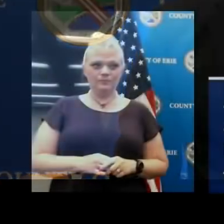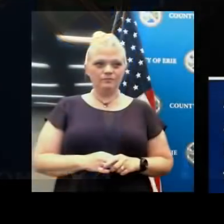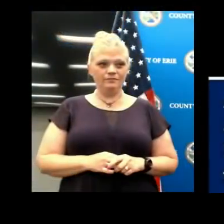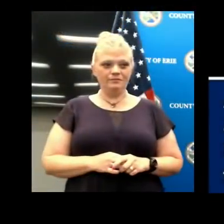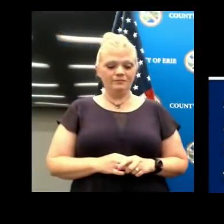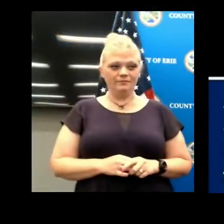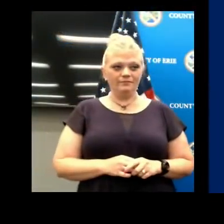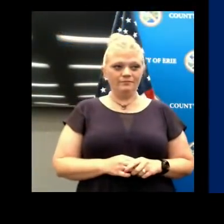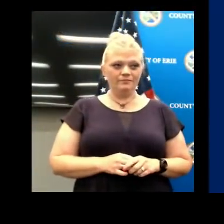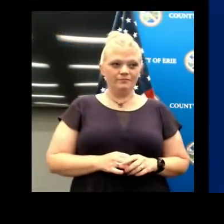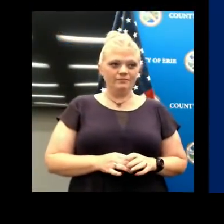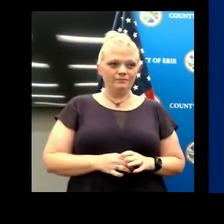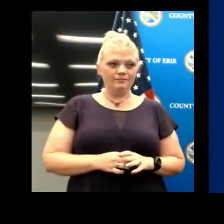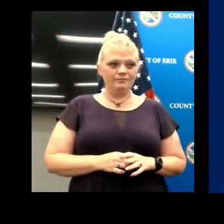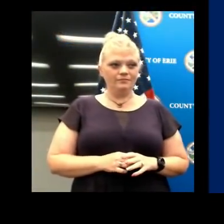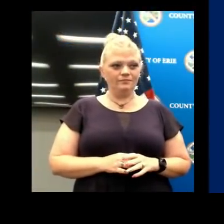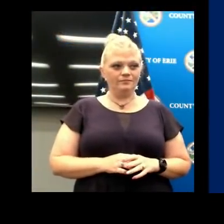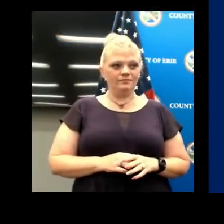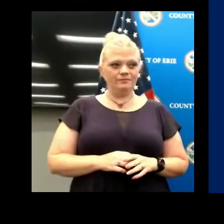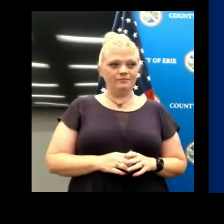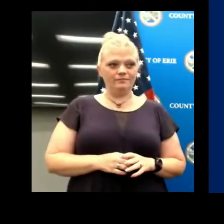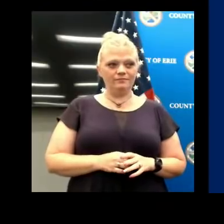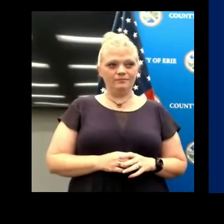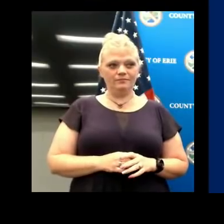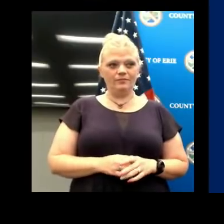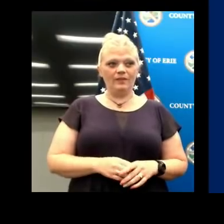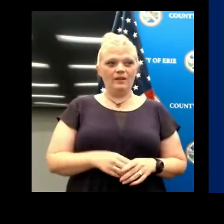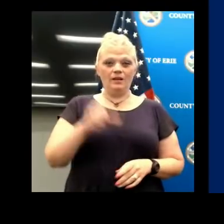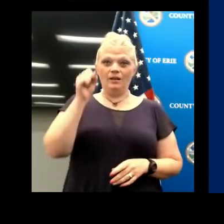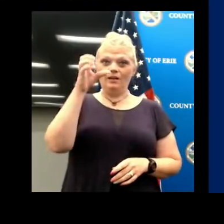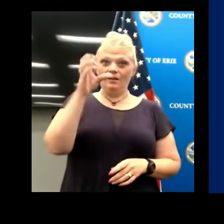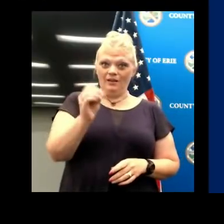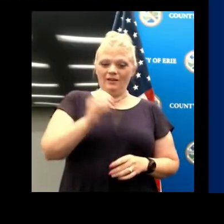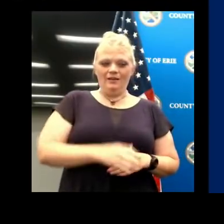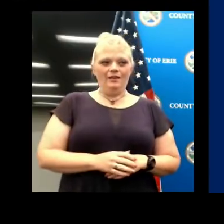There you go. Almost there. Okay. So,